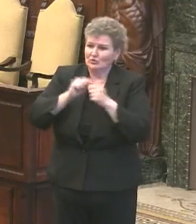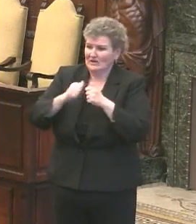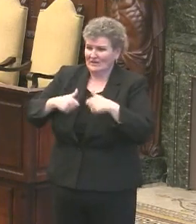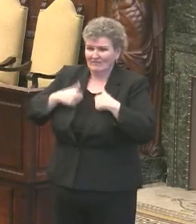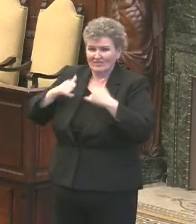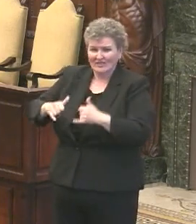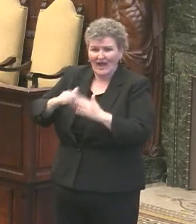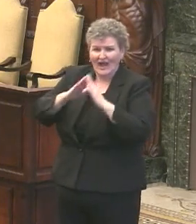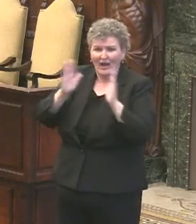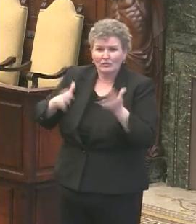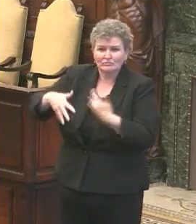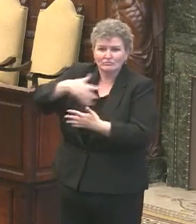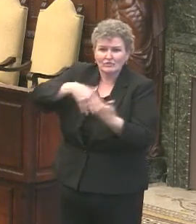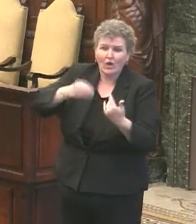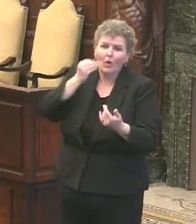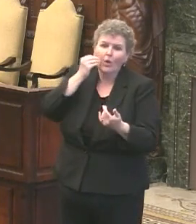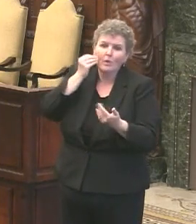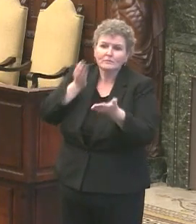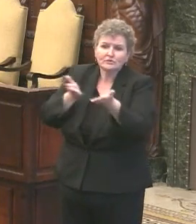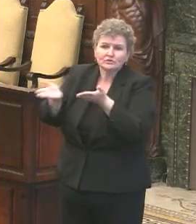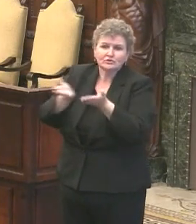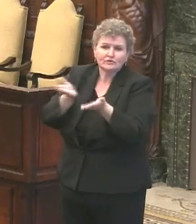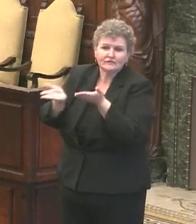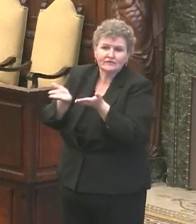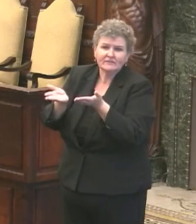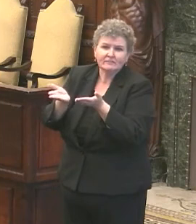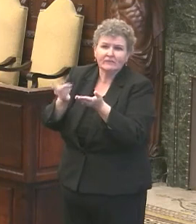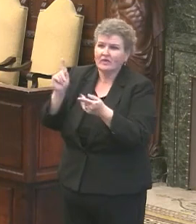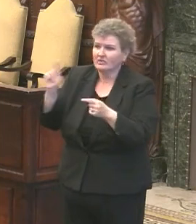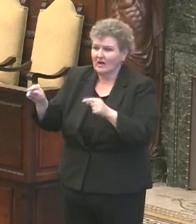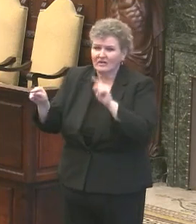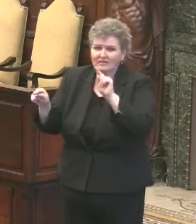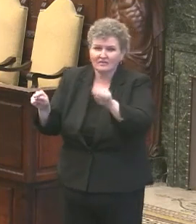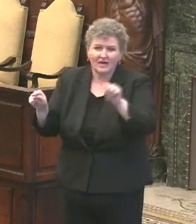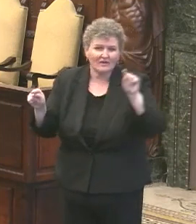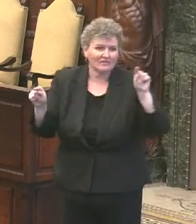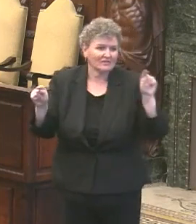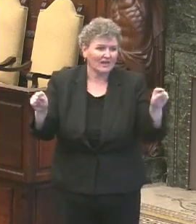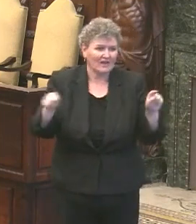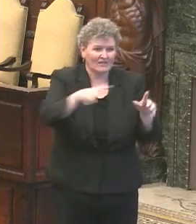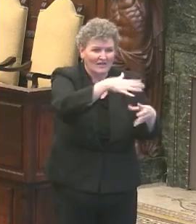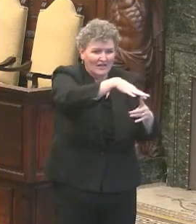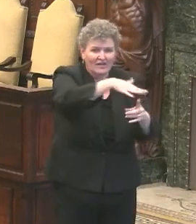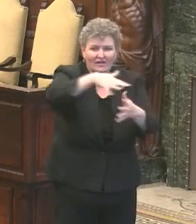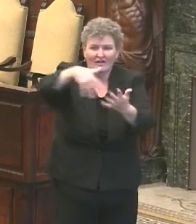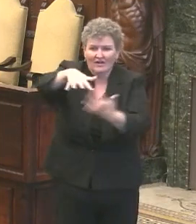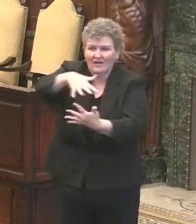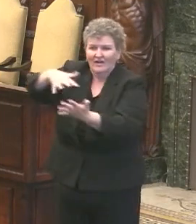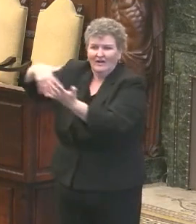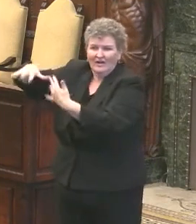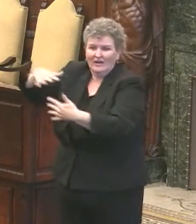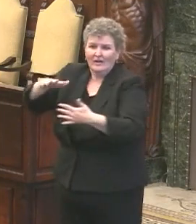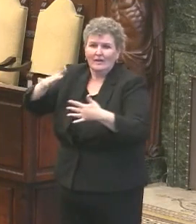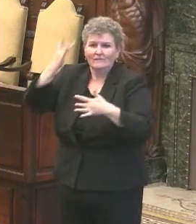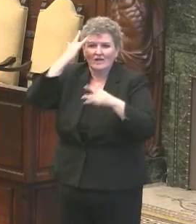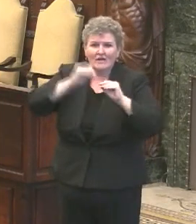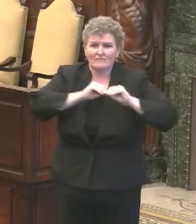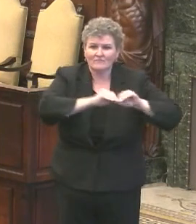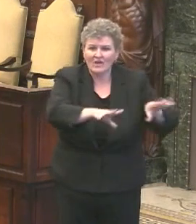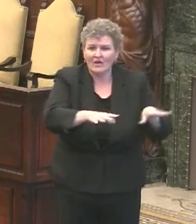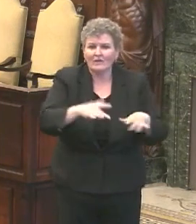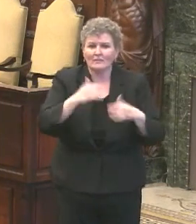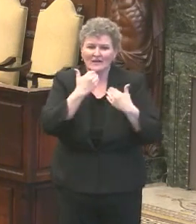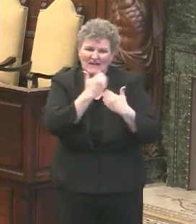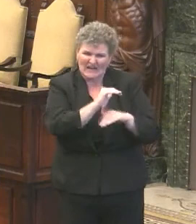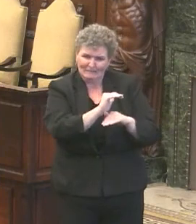services. Then if we identify specific settings where we have evidence of substantial spread, we may restrict or prohibit